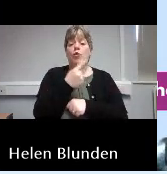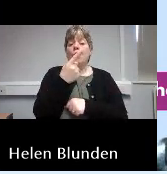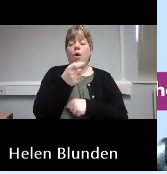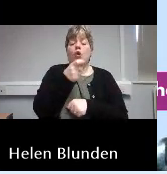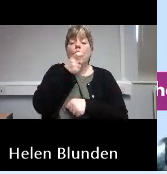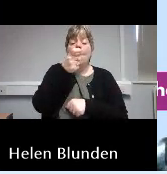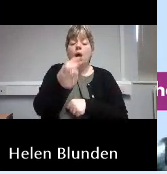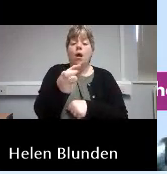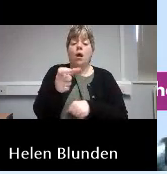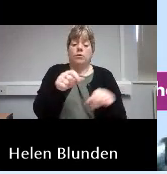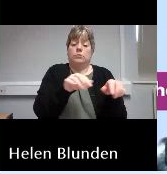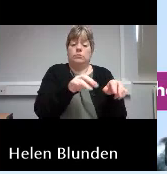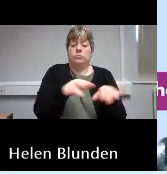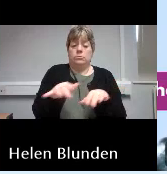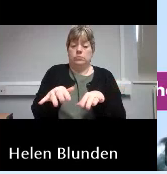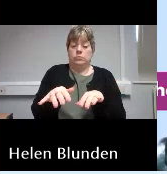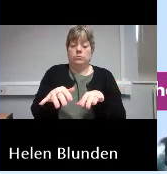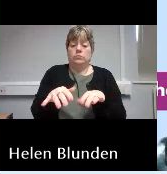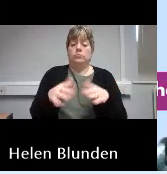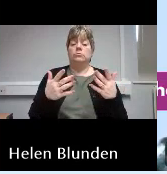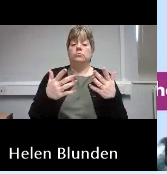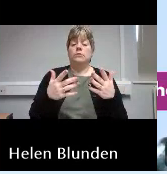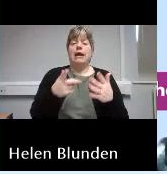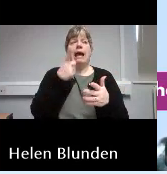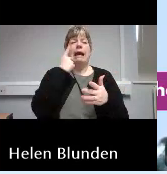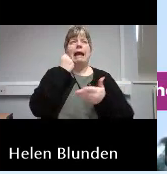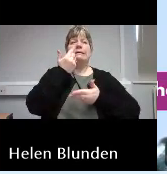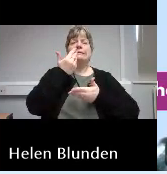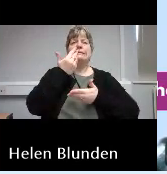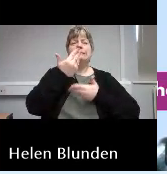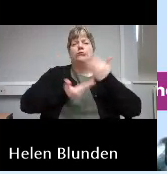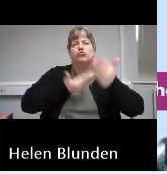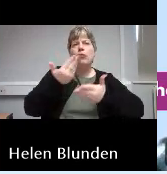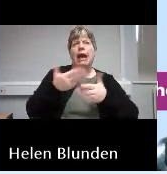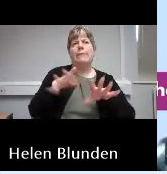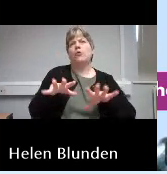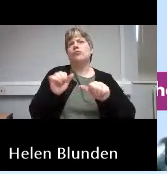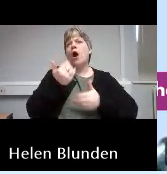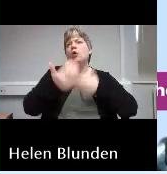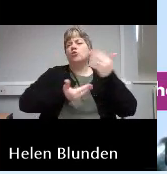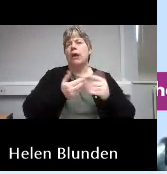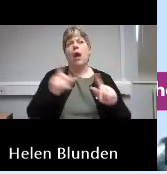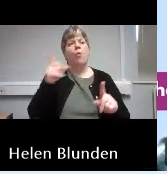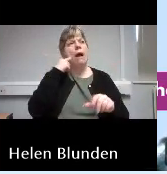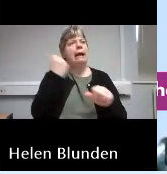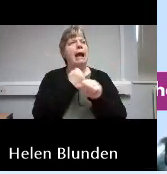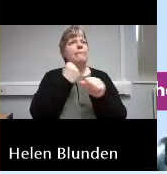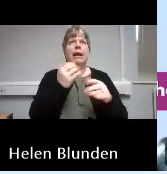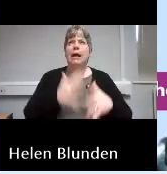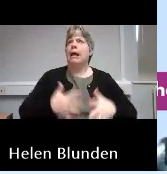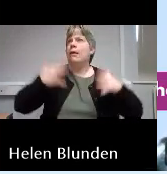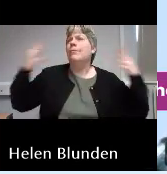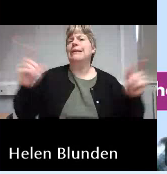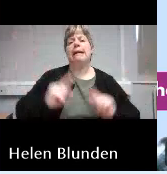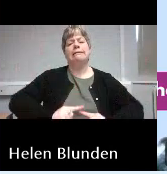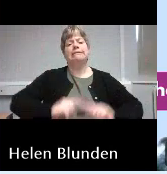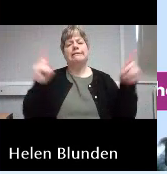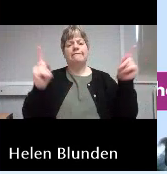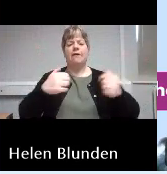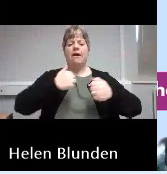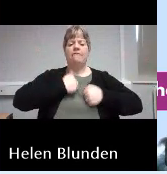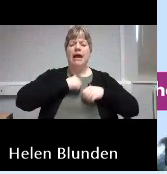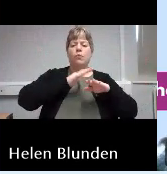Slido that describes or starts to describe what could make the biggest difference for our children, young people